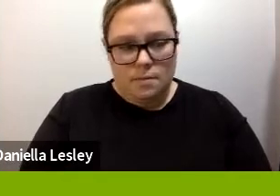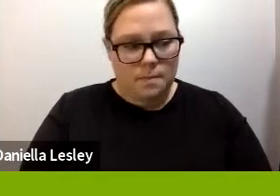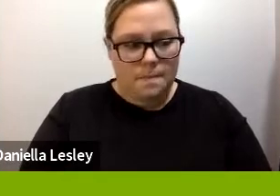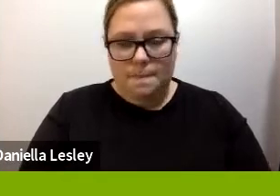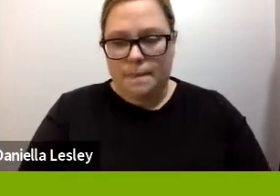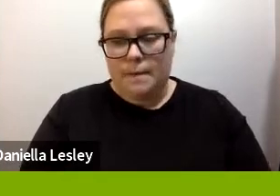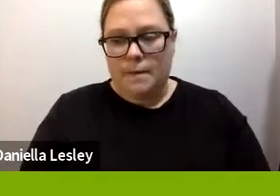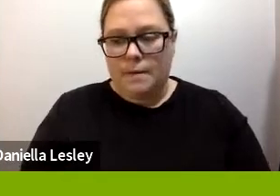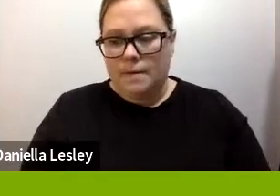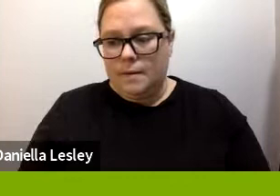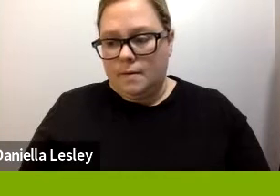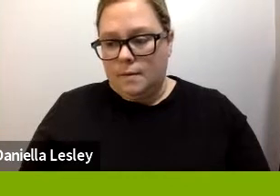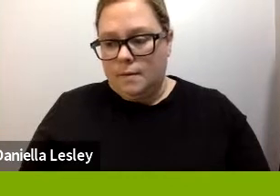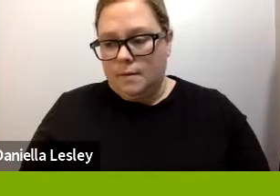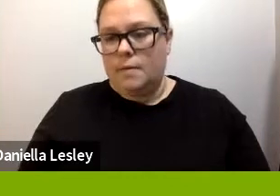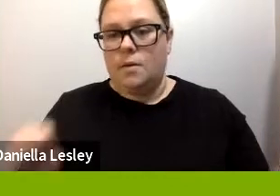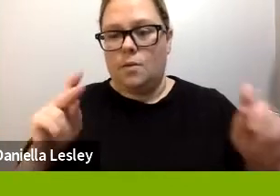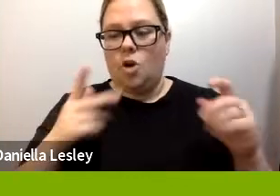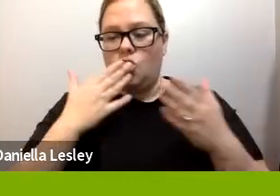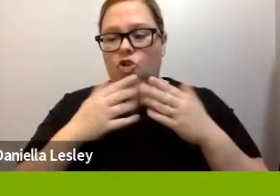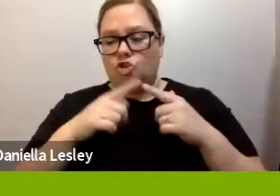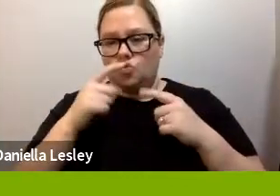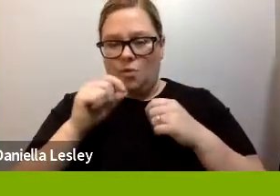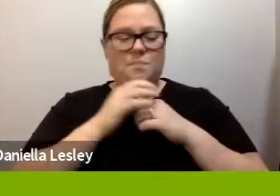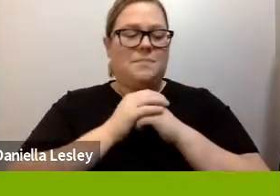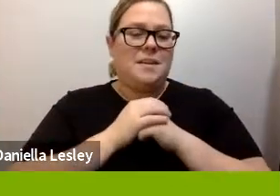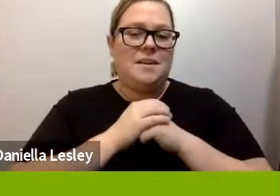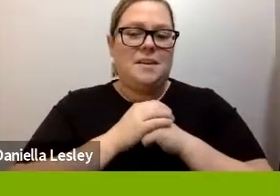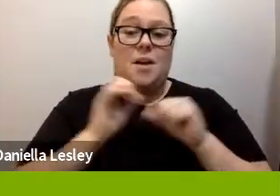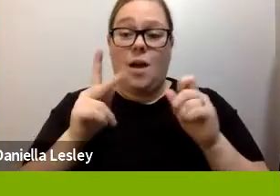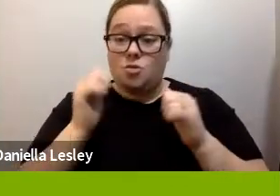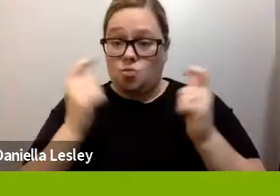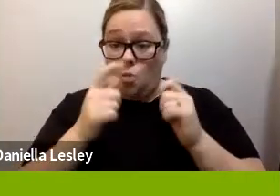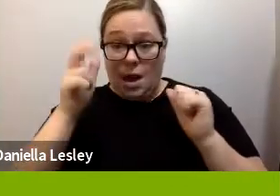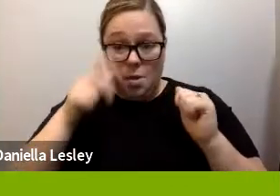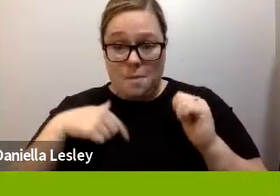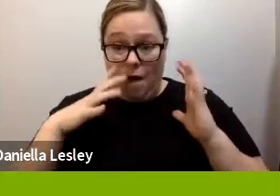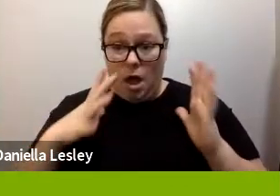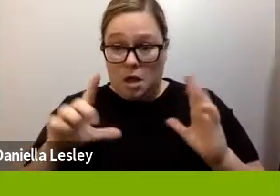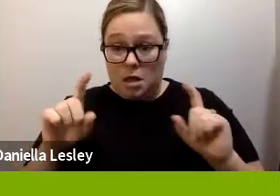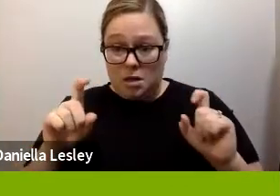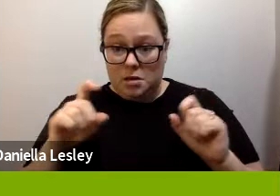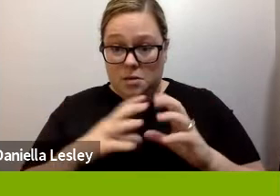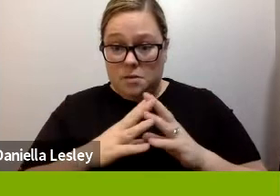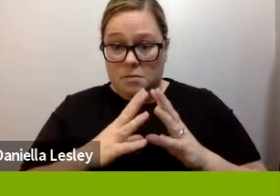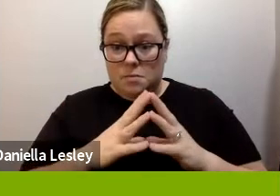All right. You're good to go. There we go. All right. Can everyone hear me all right?